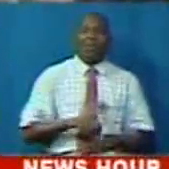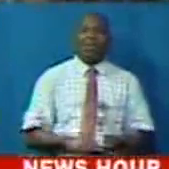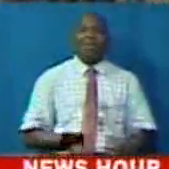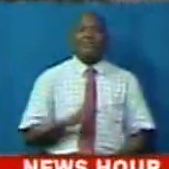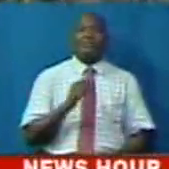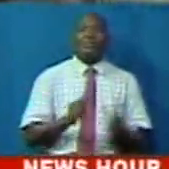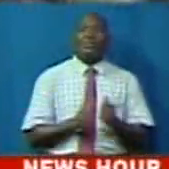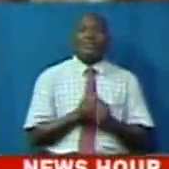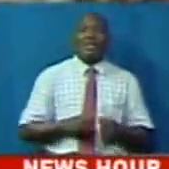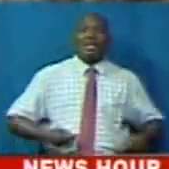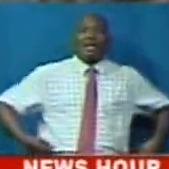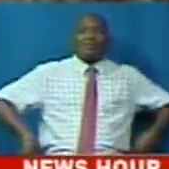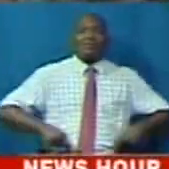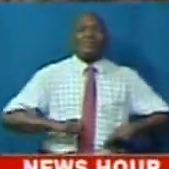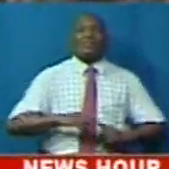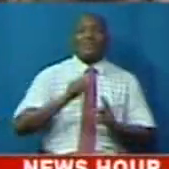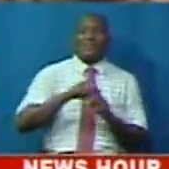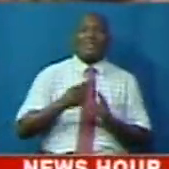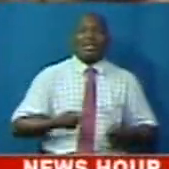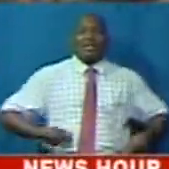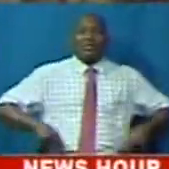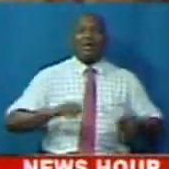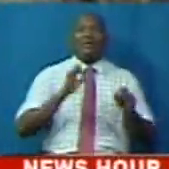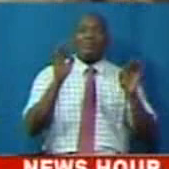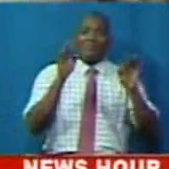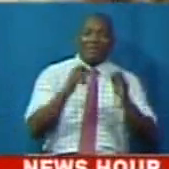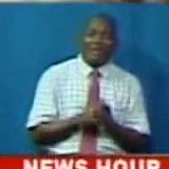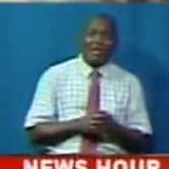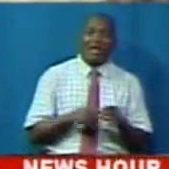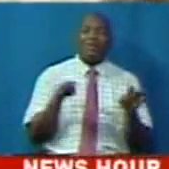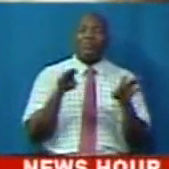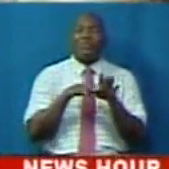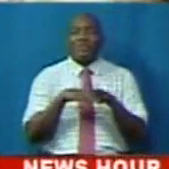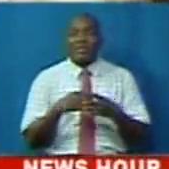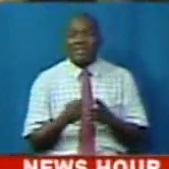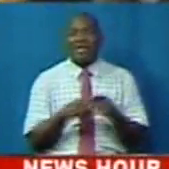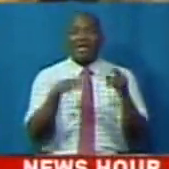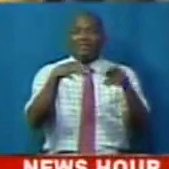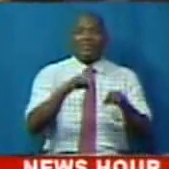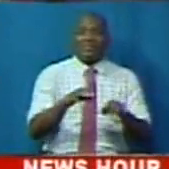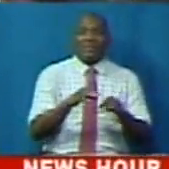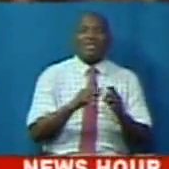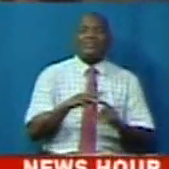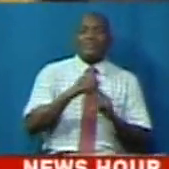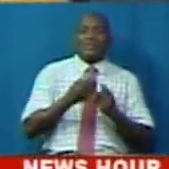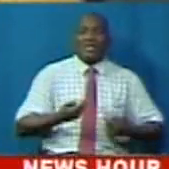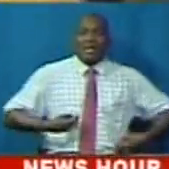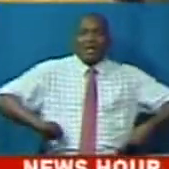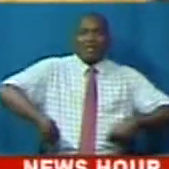bimangli, usually worn on special occasions like festivals, weddings, and funerals.